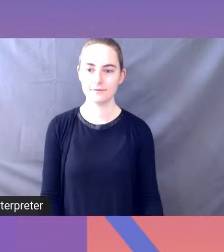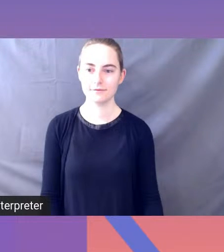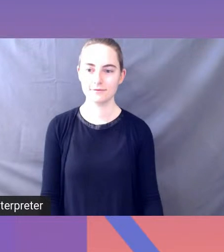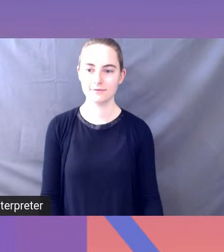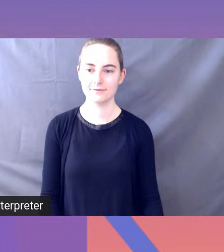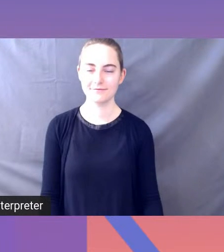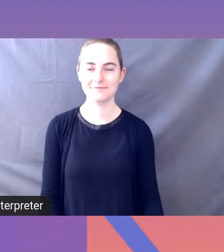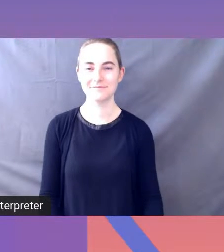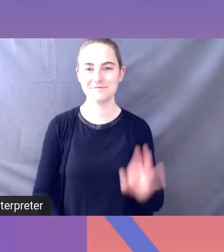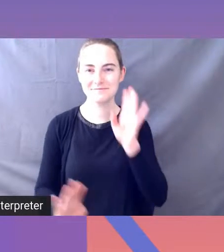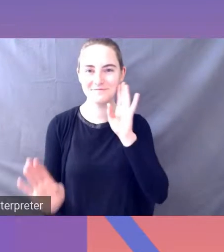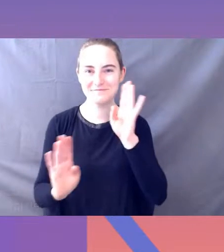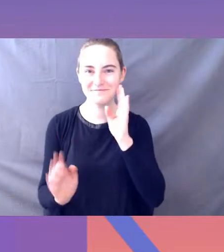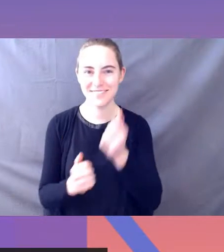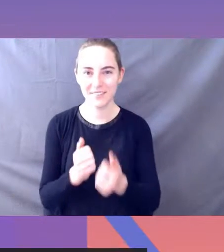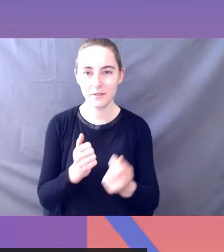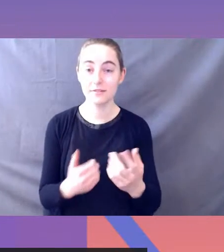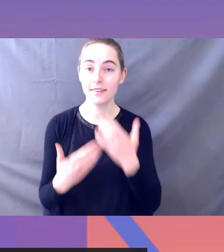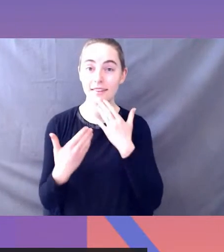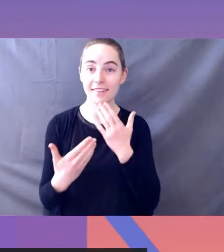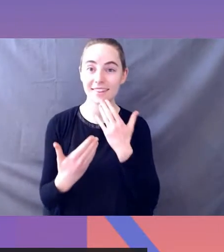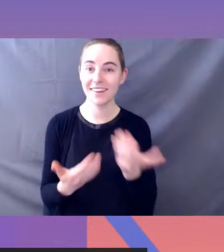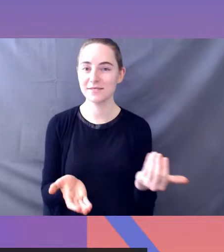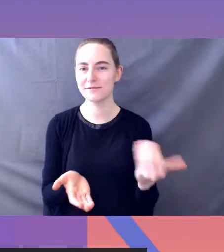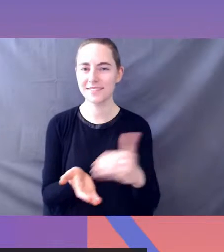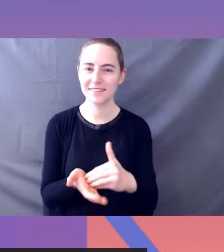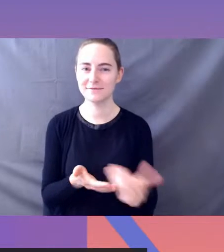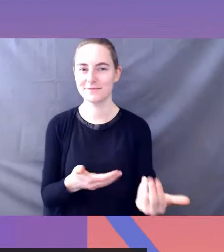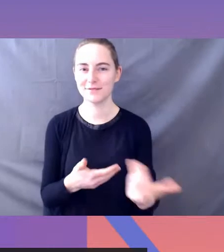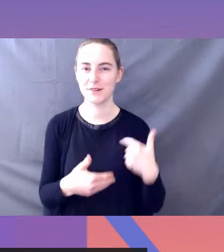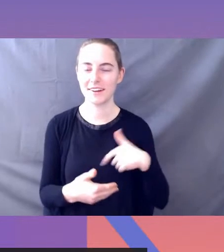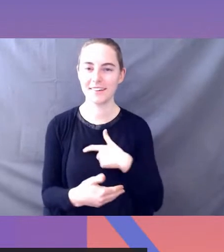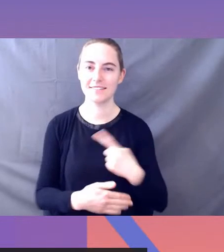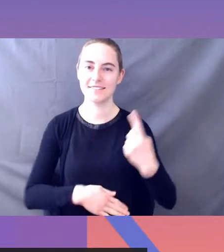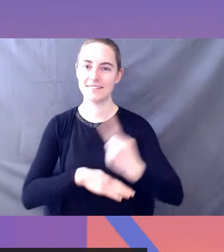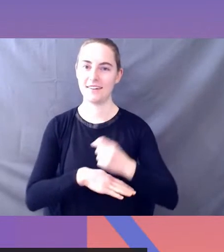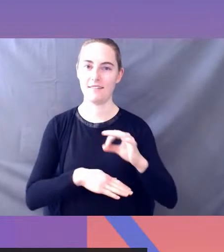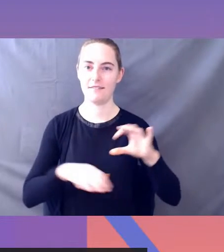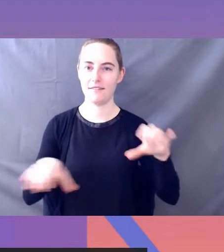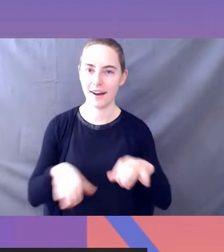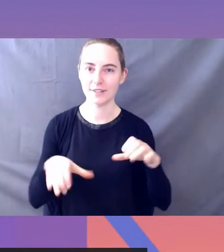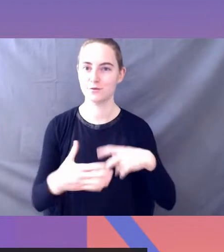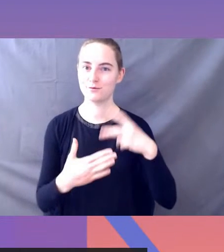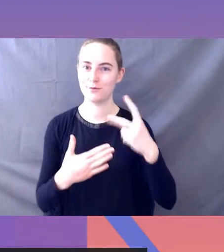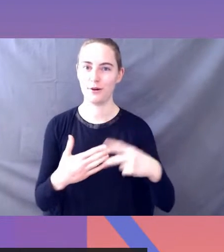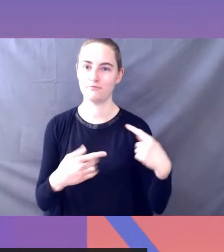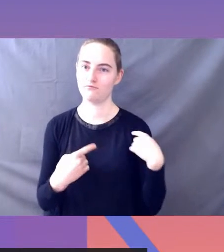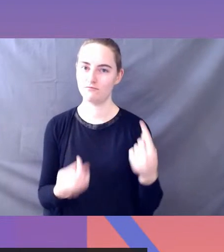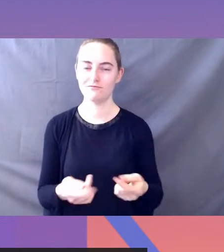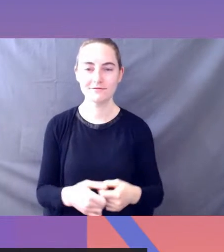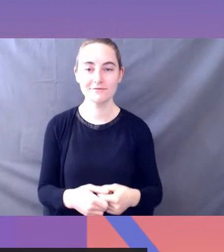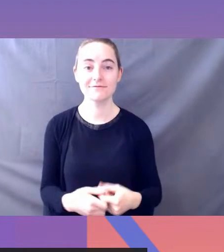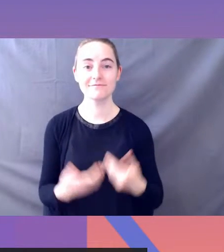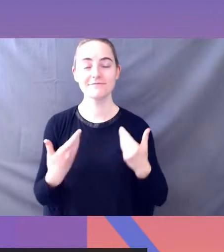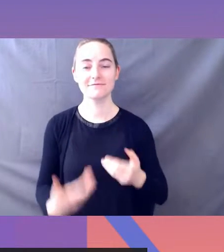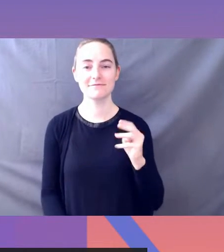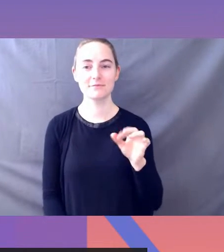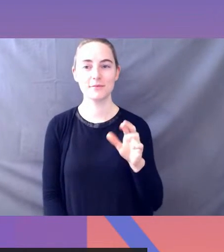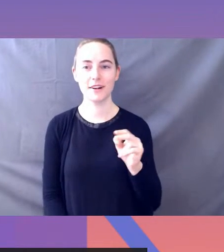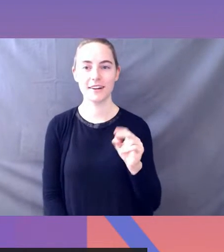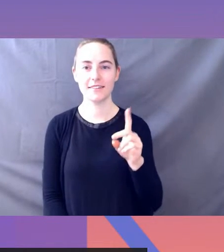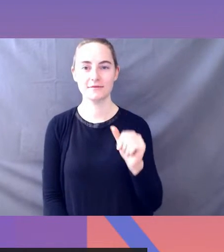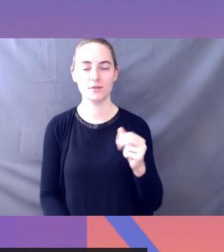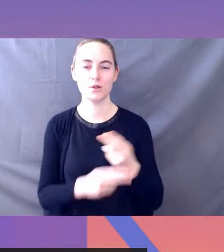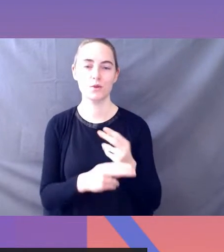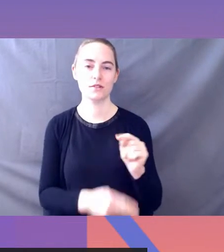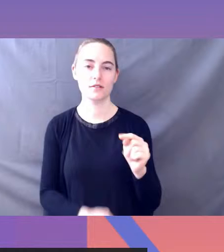Everyone. Thank you so much again for joining us for today's Day of Action. My name is Miranda. I use they, them, theirs pronouns, and I'm the